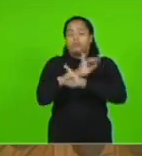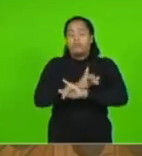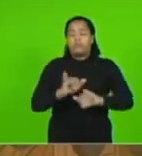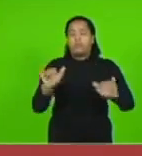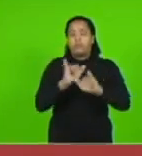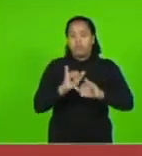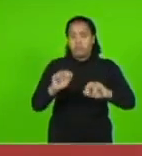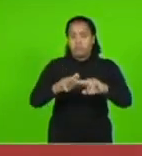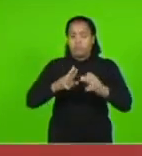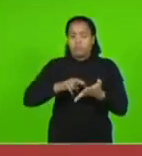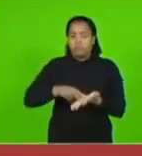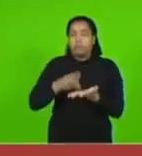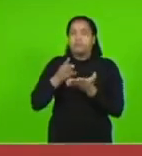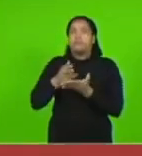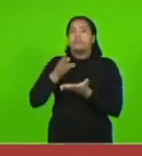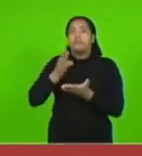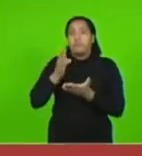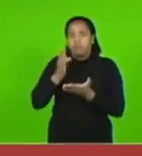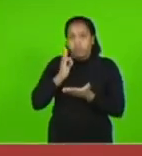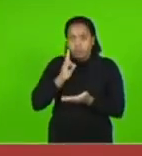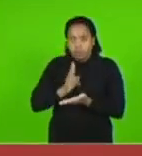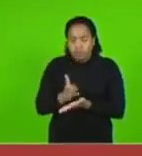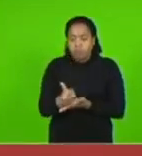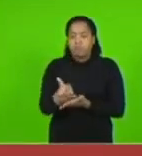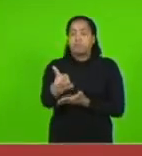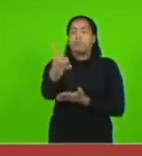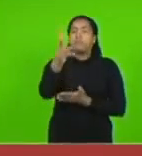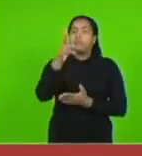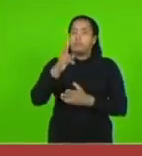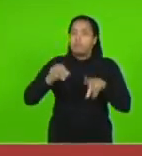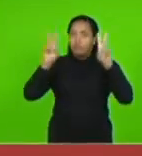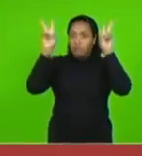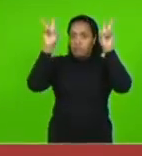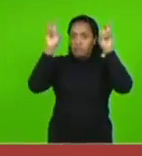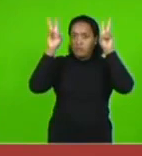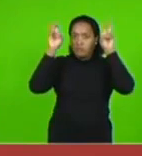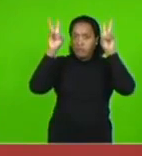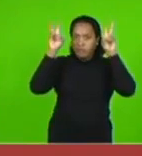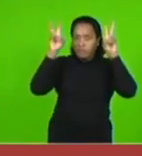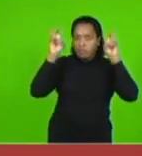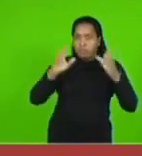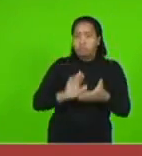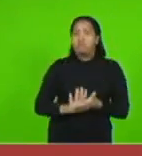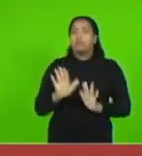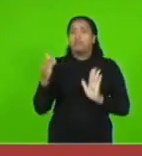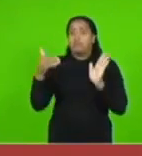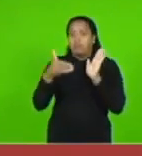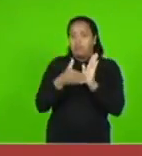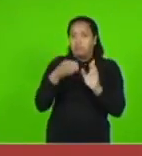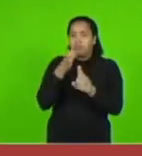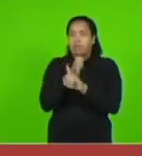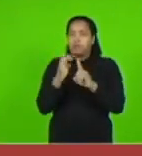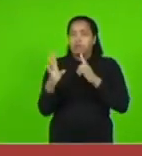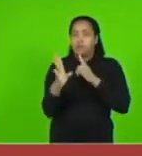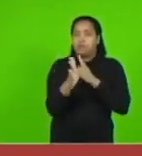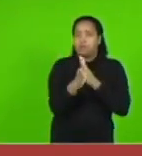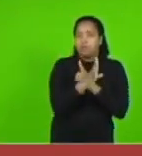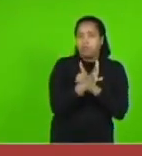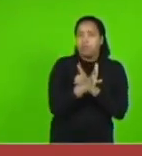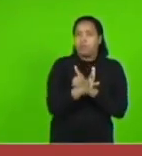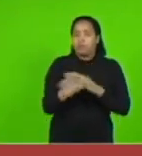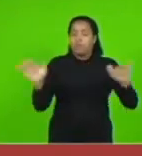Brethren, we just want to give continuation to the sequence of the topics that we